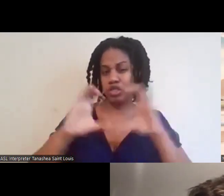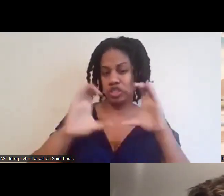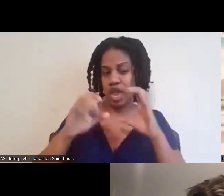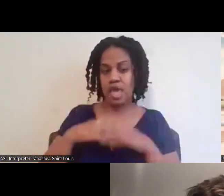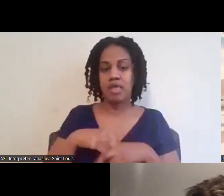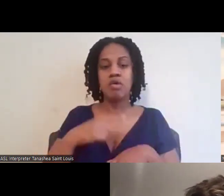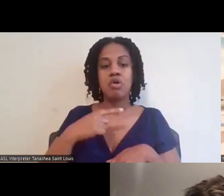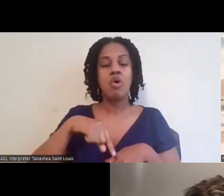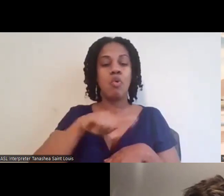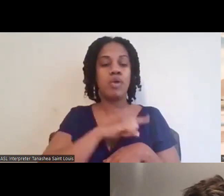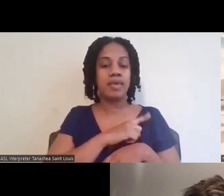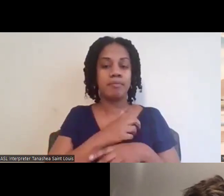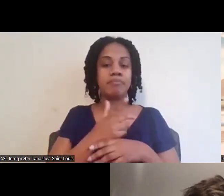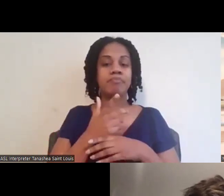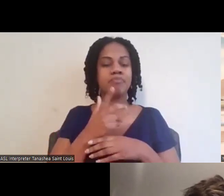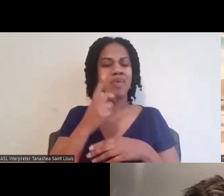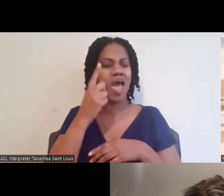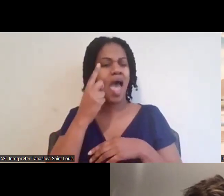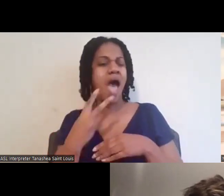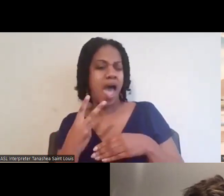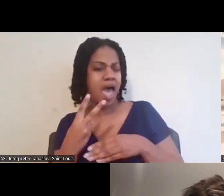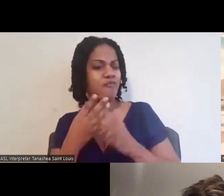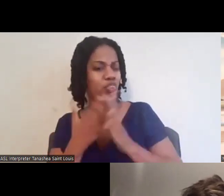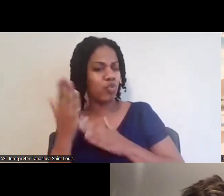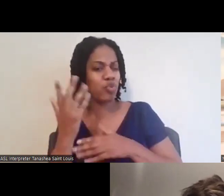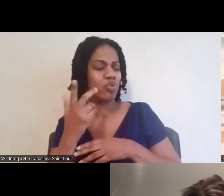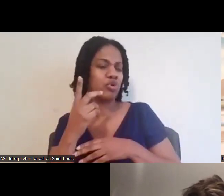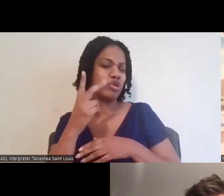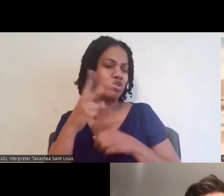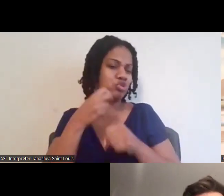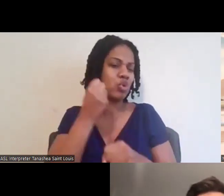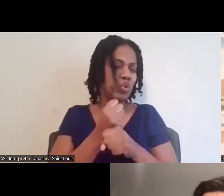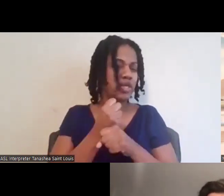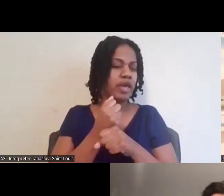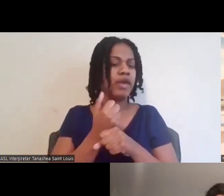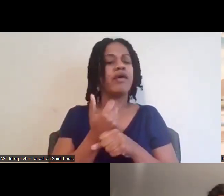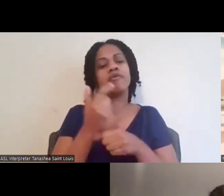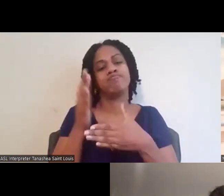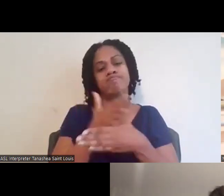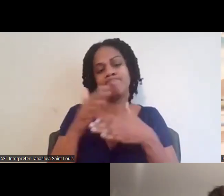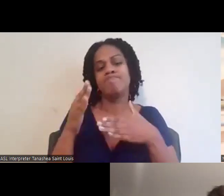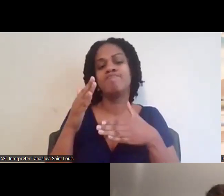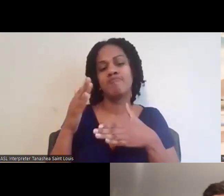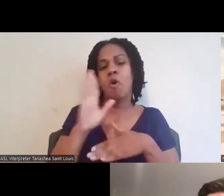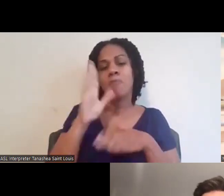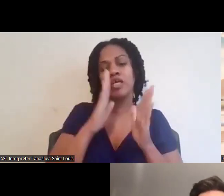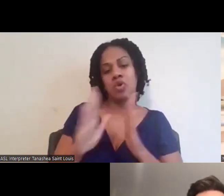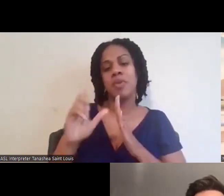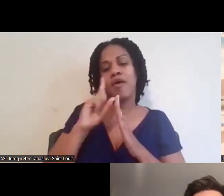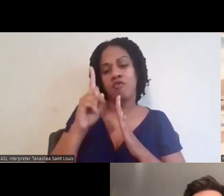in halfway through a two-year window of master plan for aging